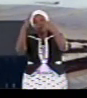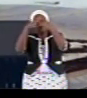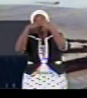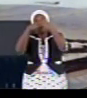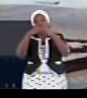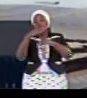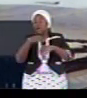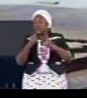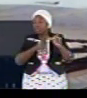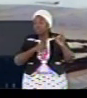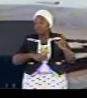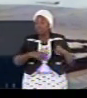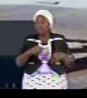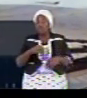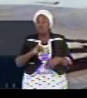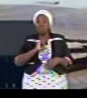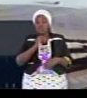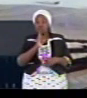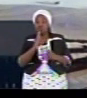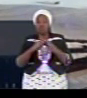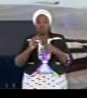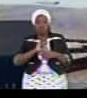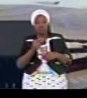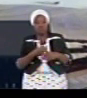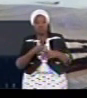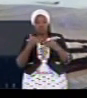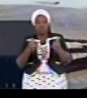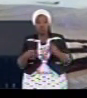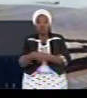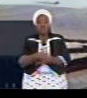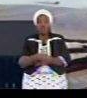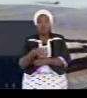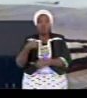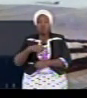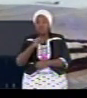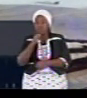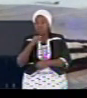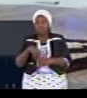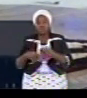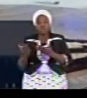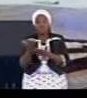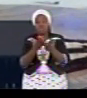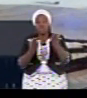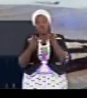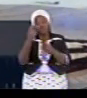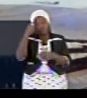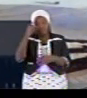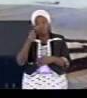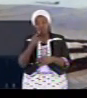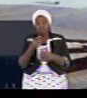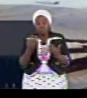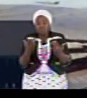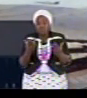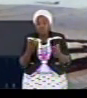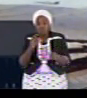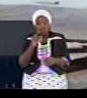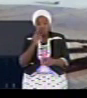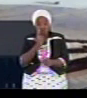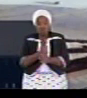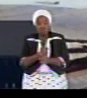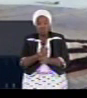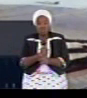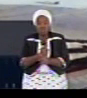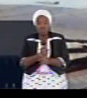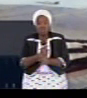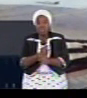the Lord is speaking to us today. We're not in the service for just an event of the